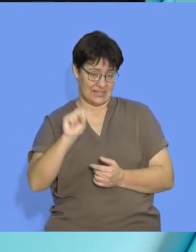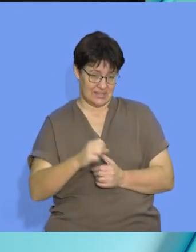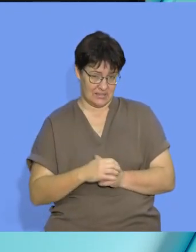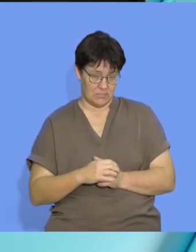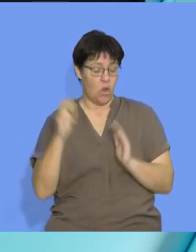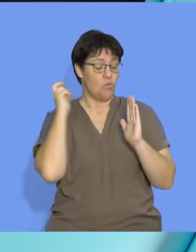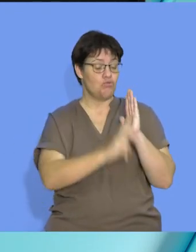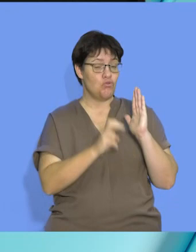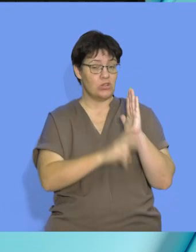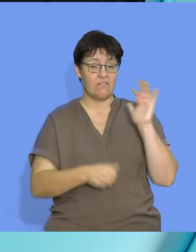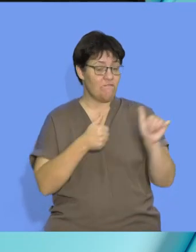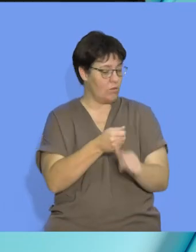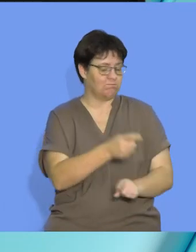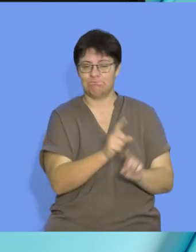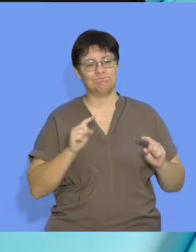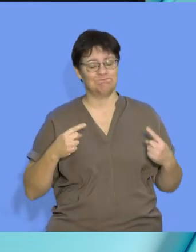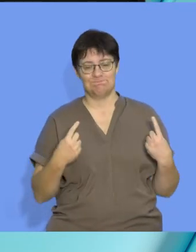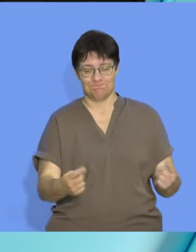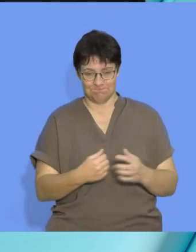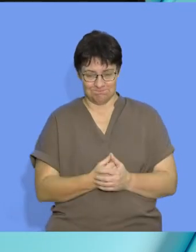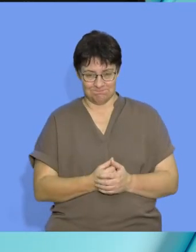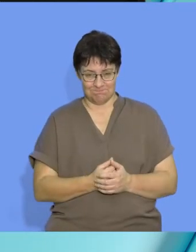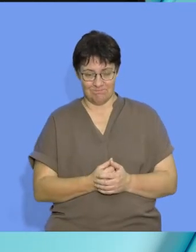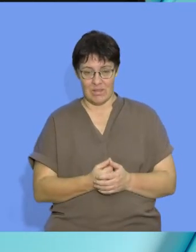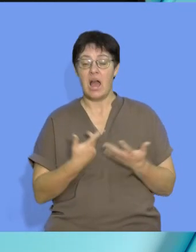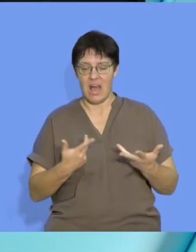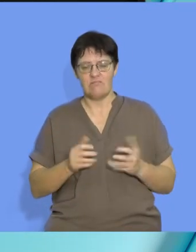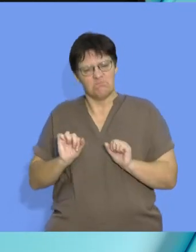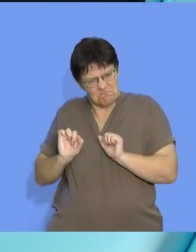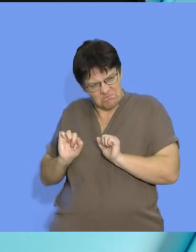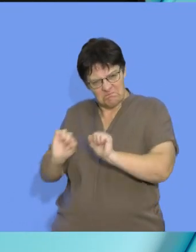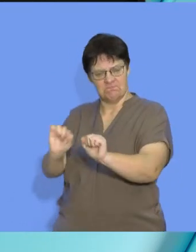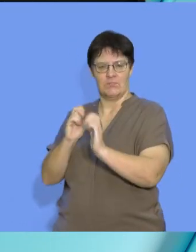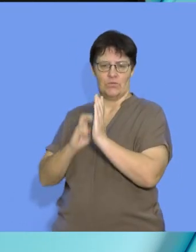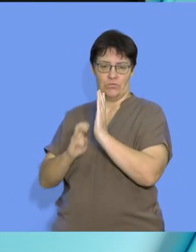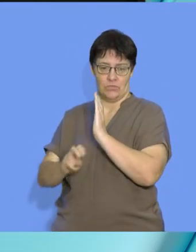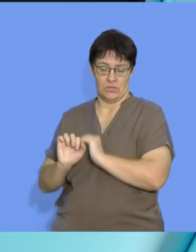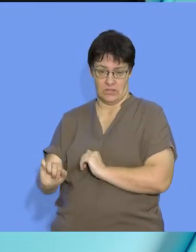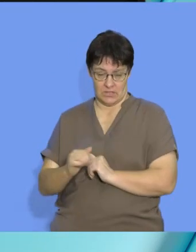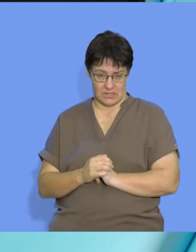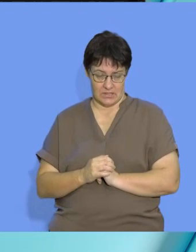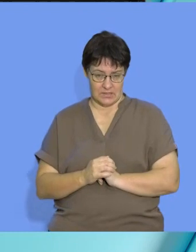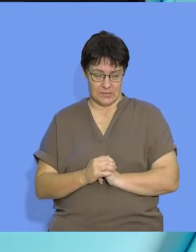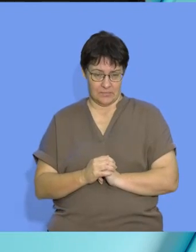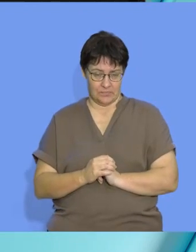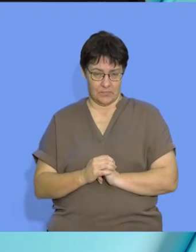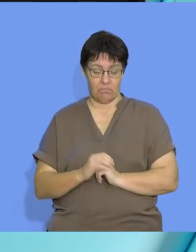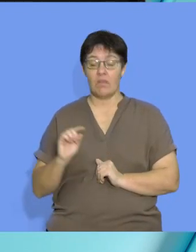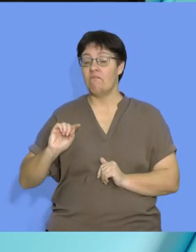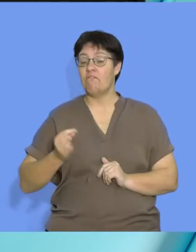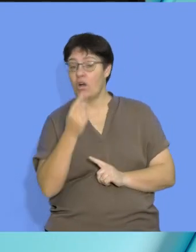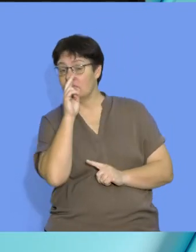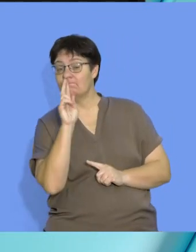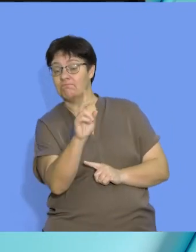can be applied continuously. These sequences have their own rule. The first one that we're going to